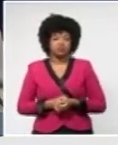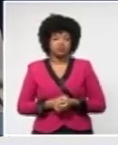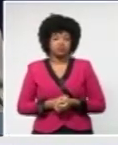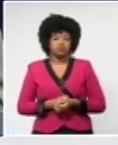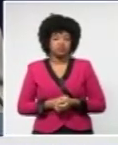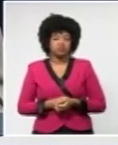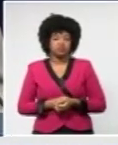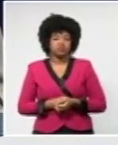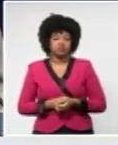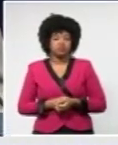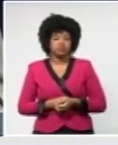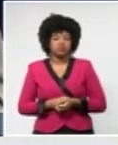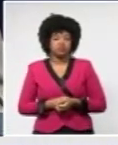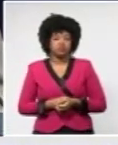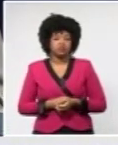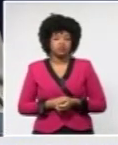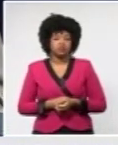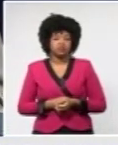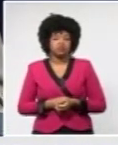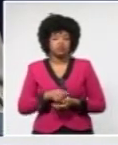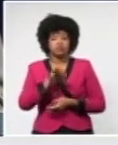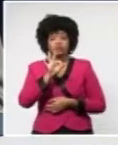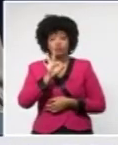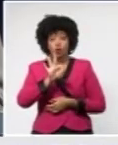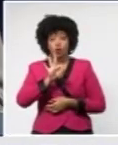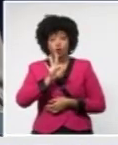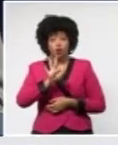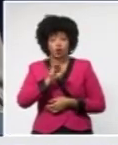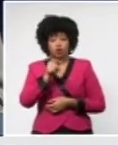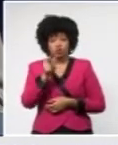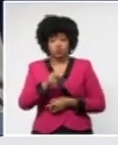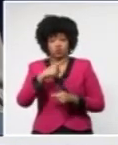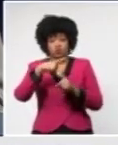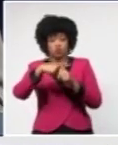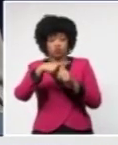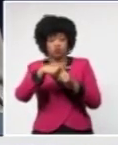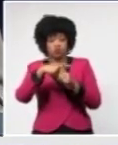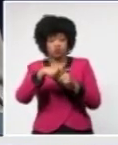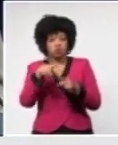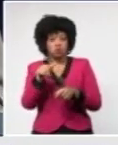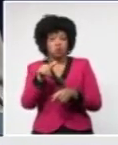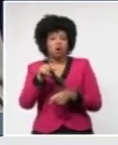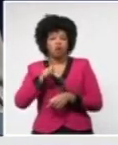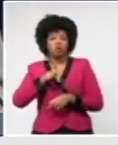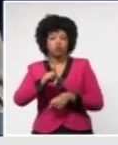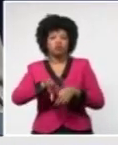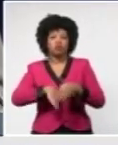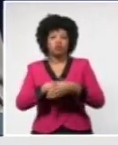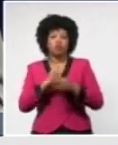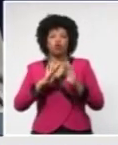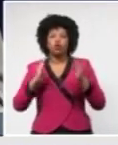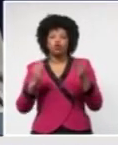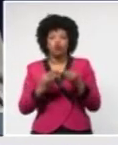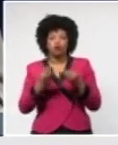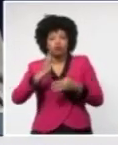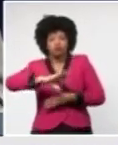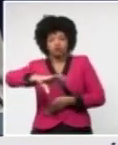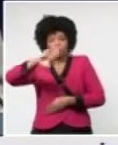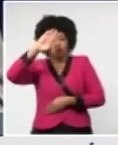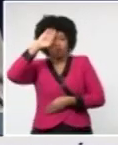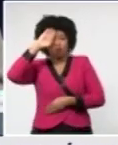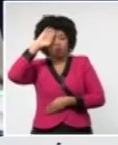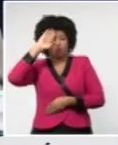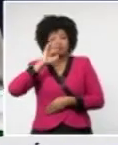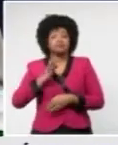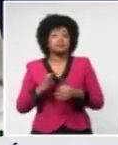The 8 cases confirmed yesterday all are Cubans, 7 are confirmed case contacts, that